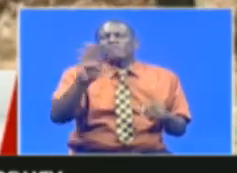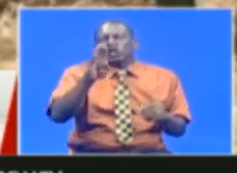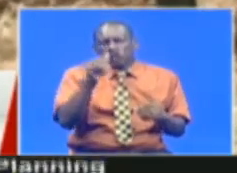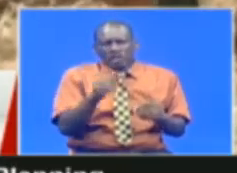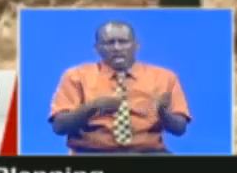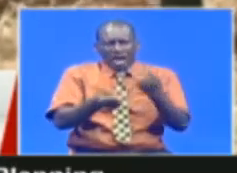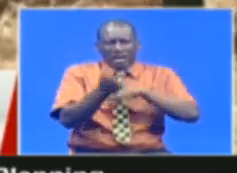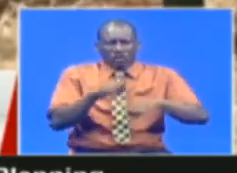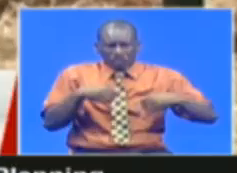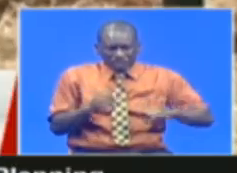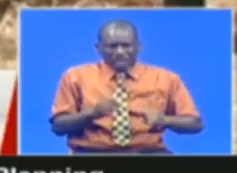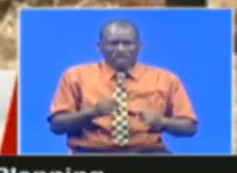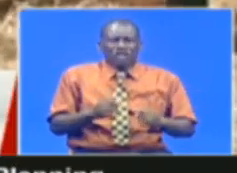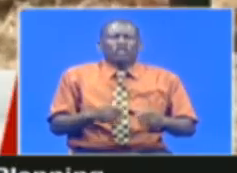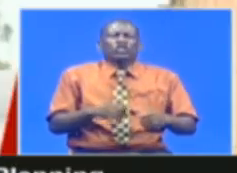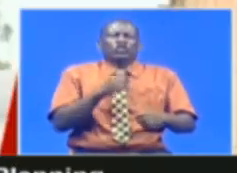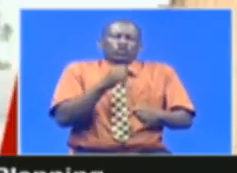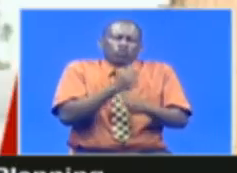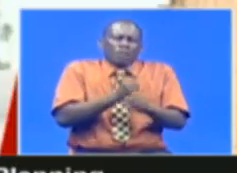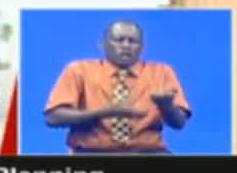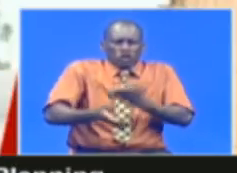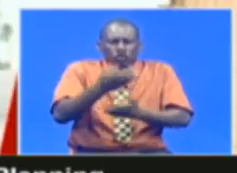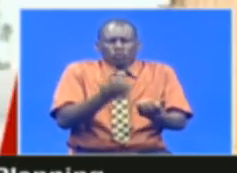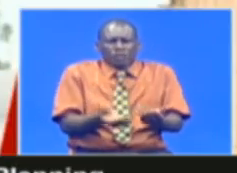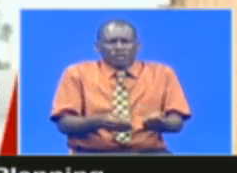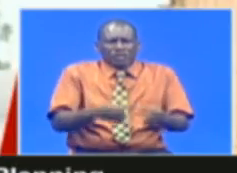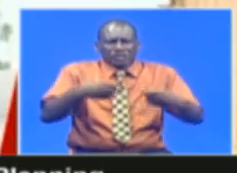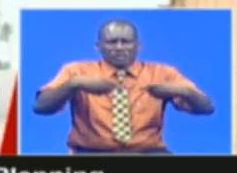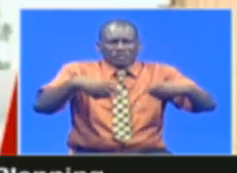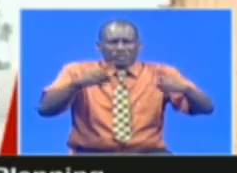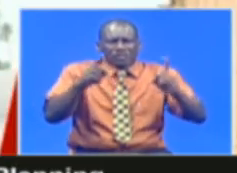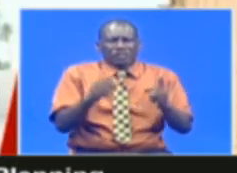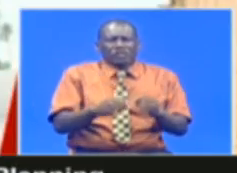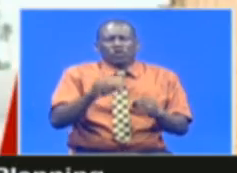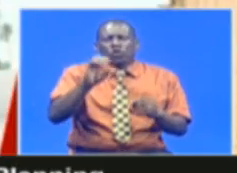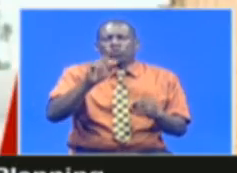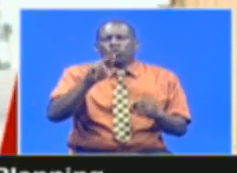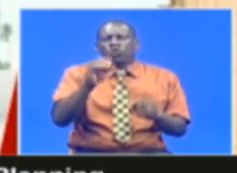tapping into its economic potential. Okokusa, NTV.